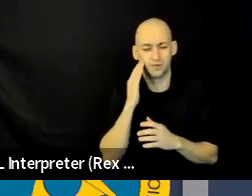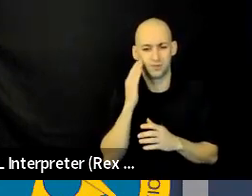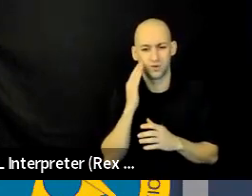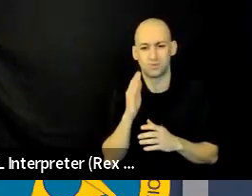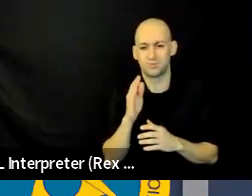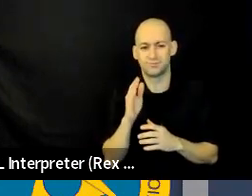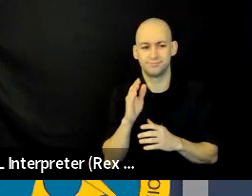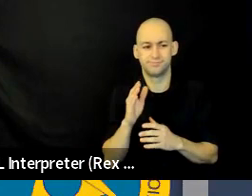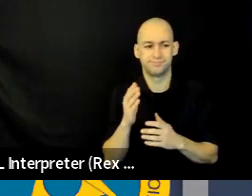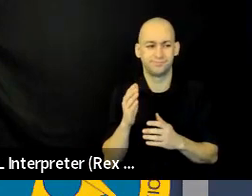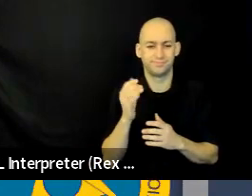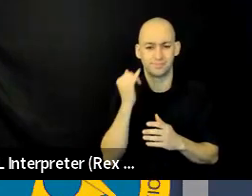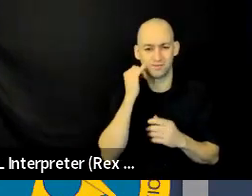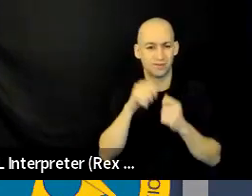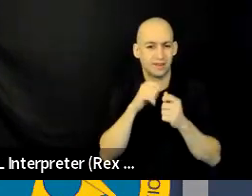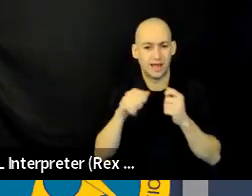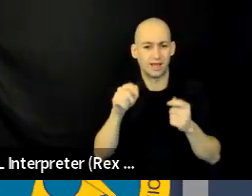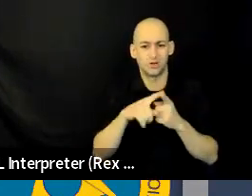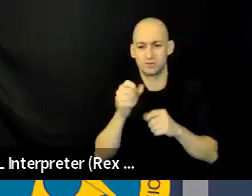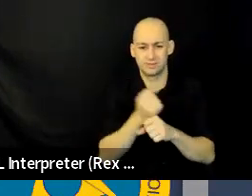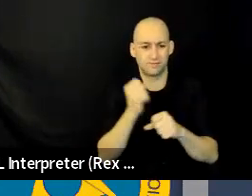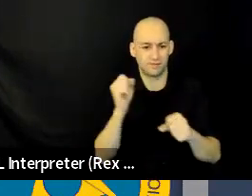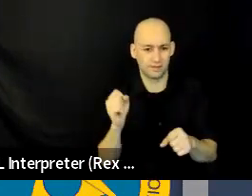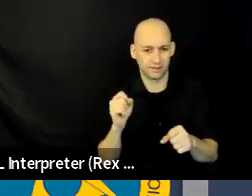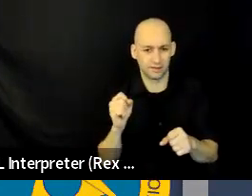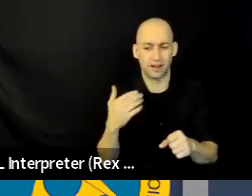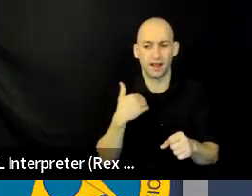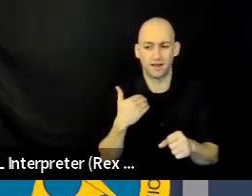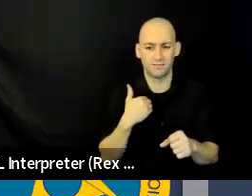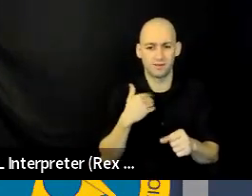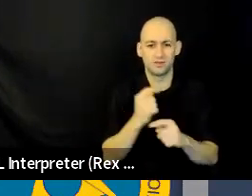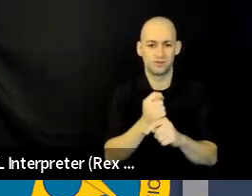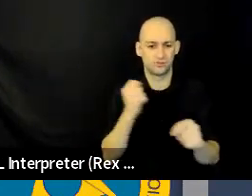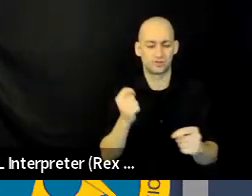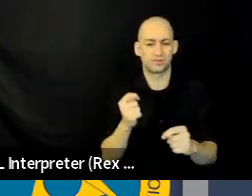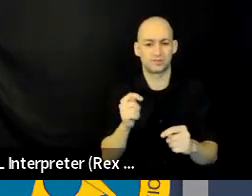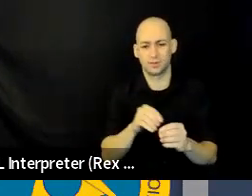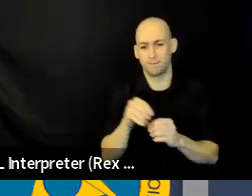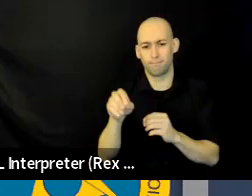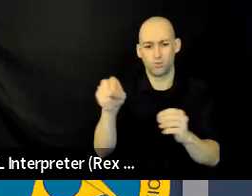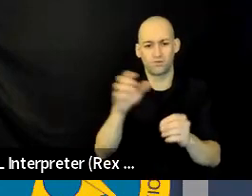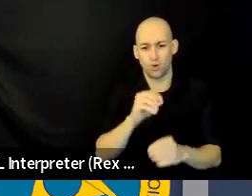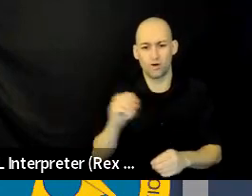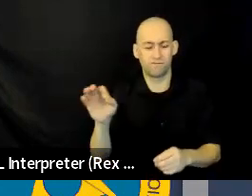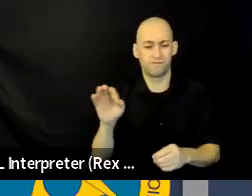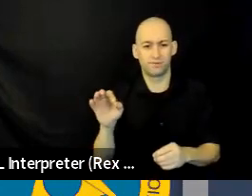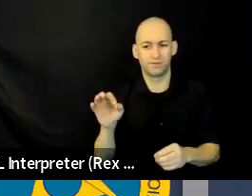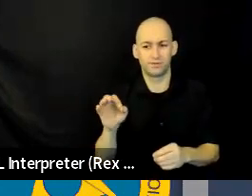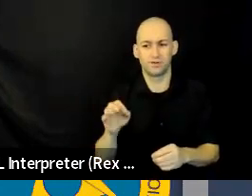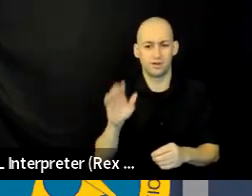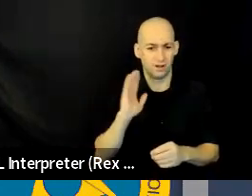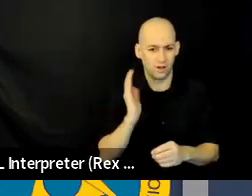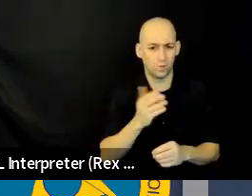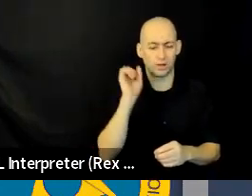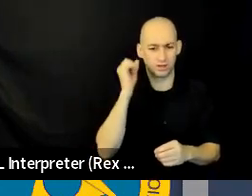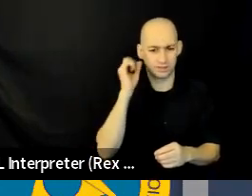whether we're tying it to safety, having the trucks kind of moved off. We do understand that there